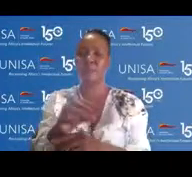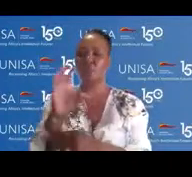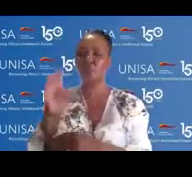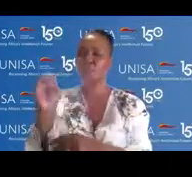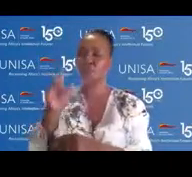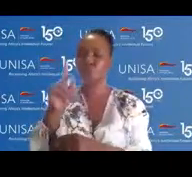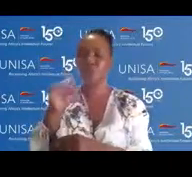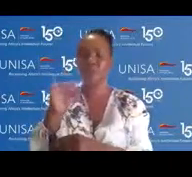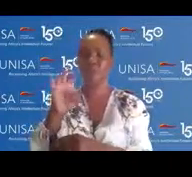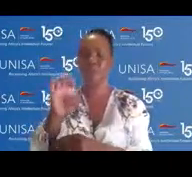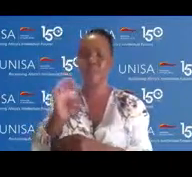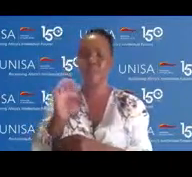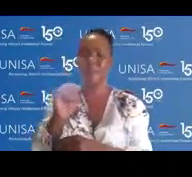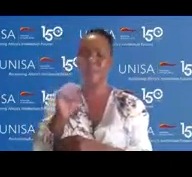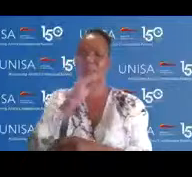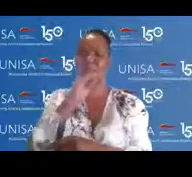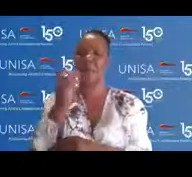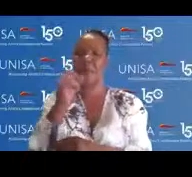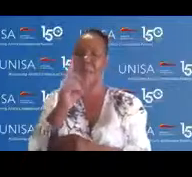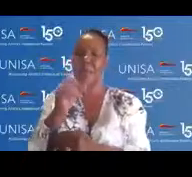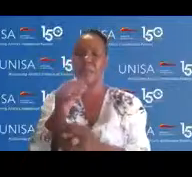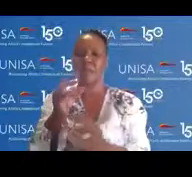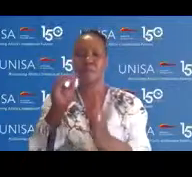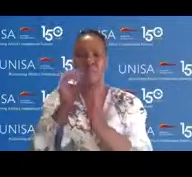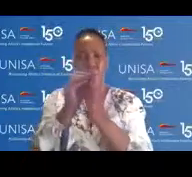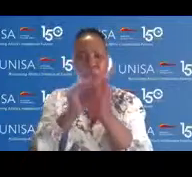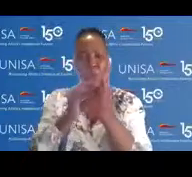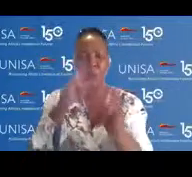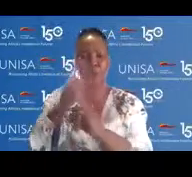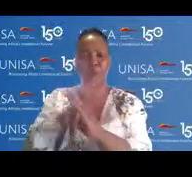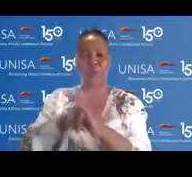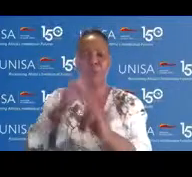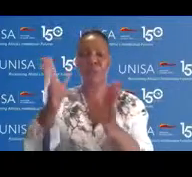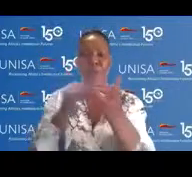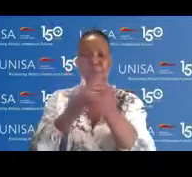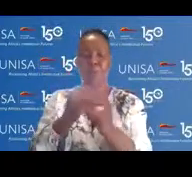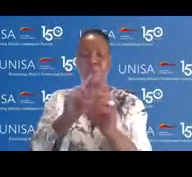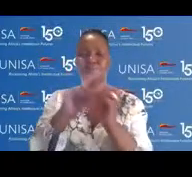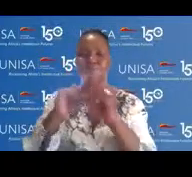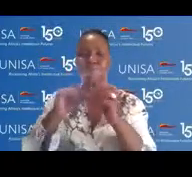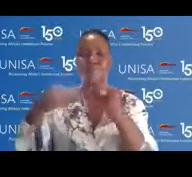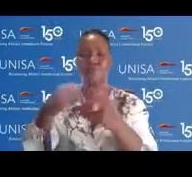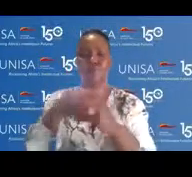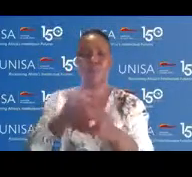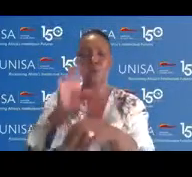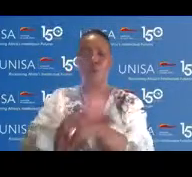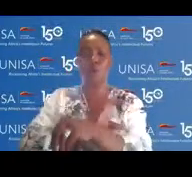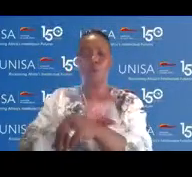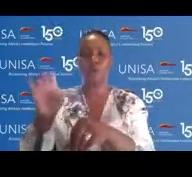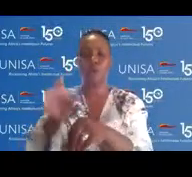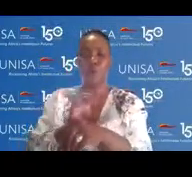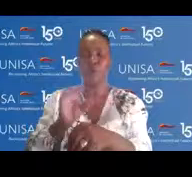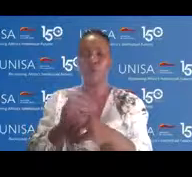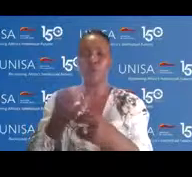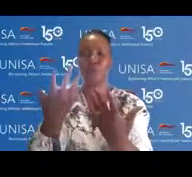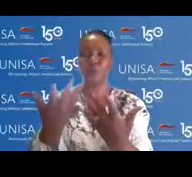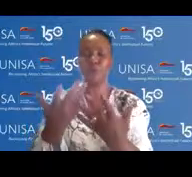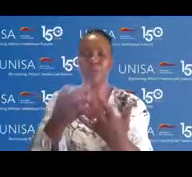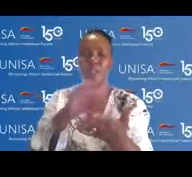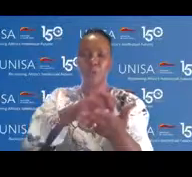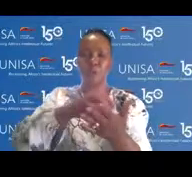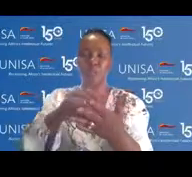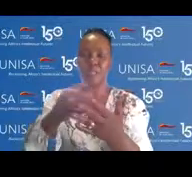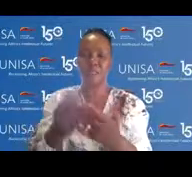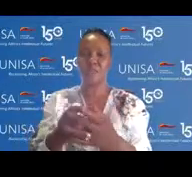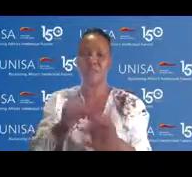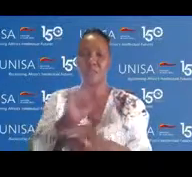post when we talk about cookies, and we're talking about computer cookies, in your head, or what do you know? Can